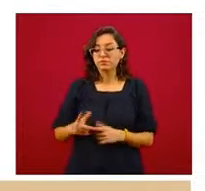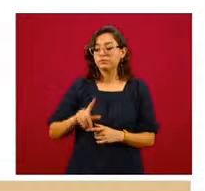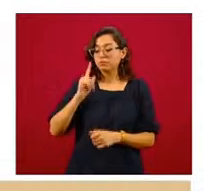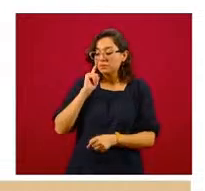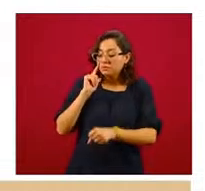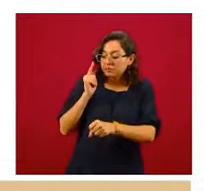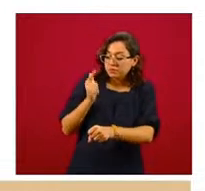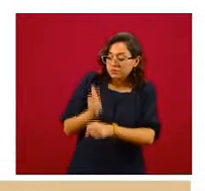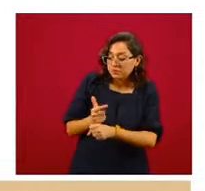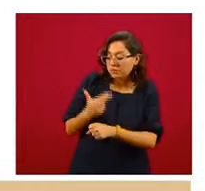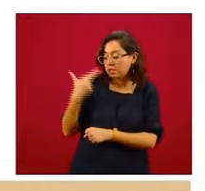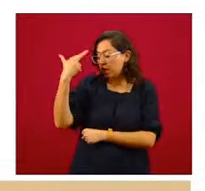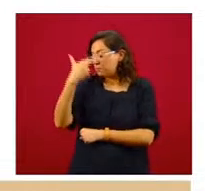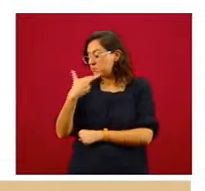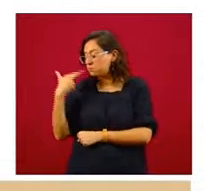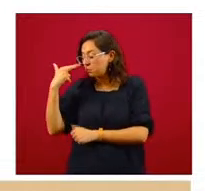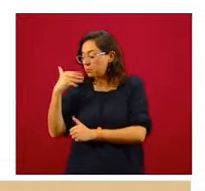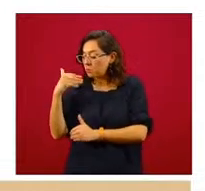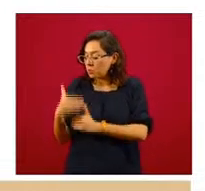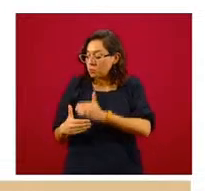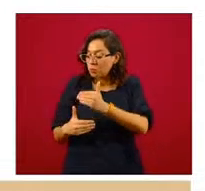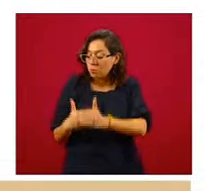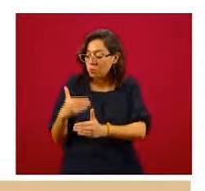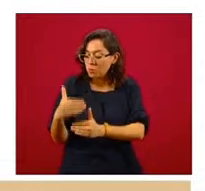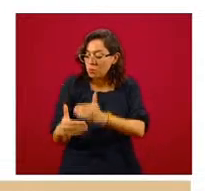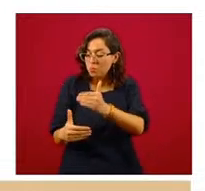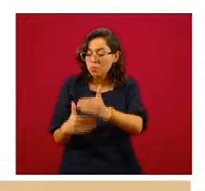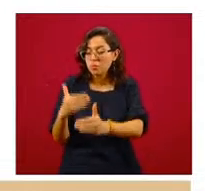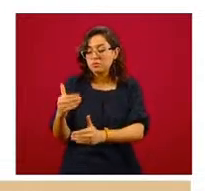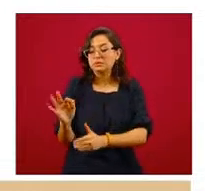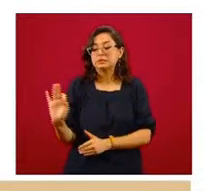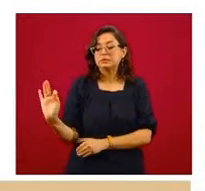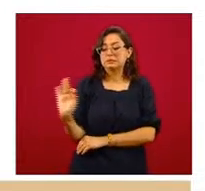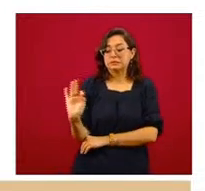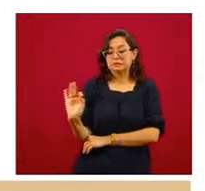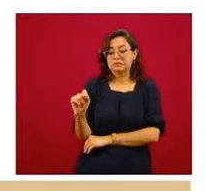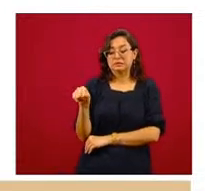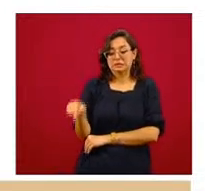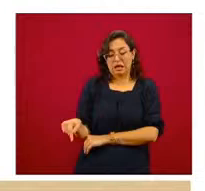or negativity of COVID.